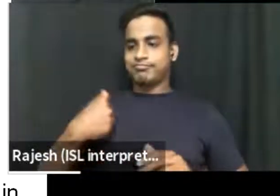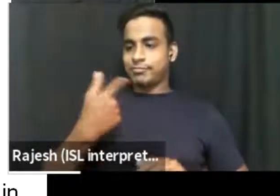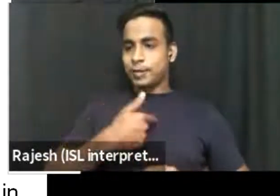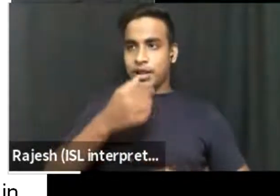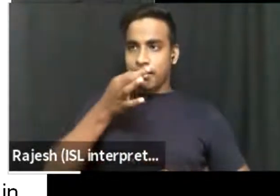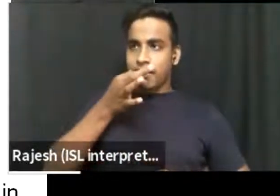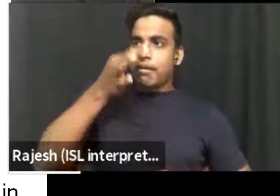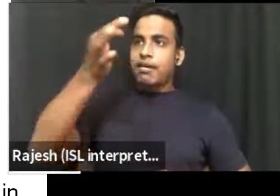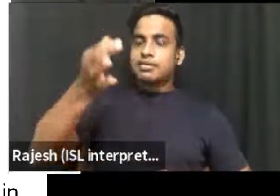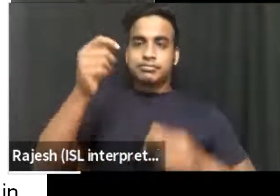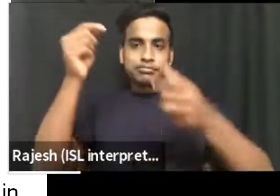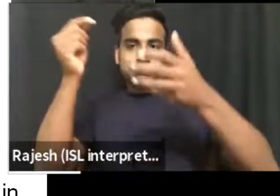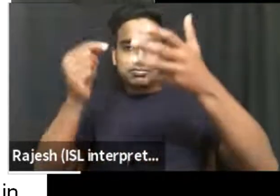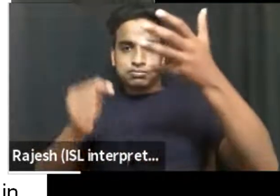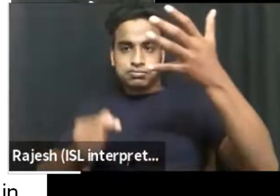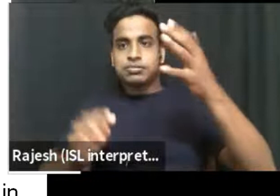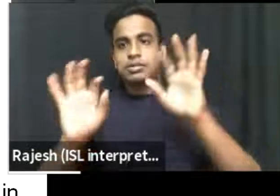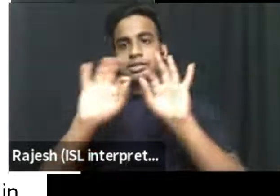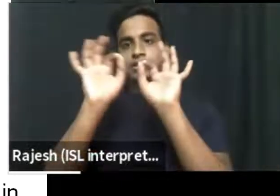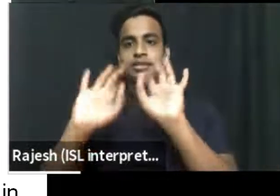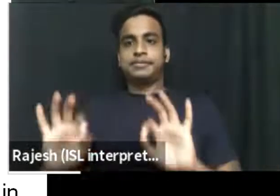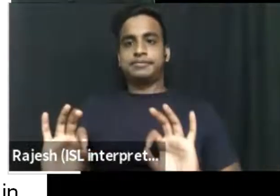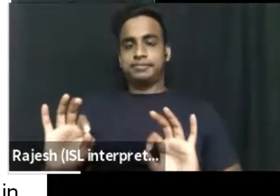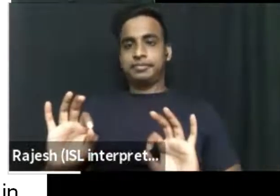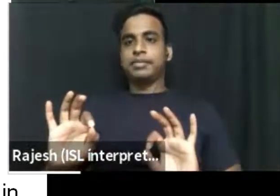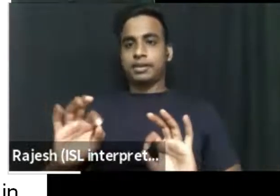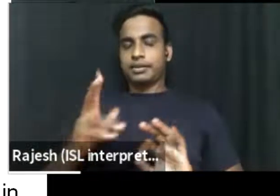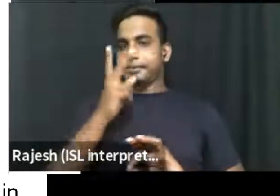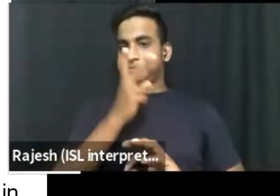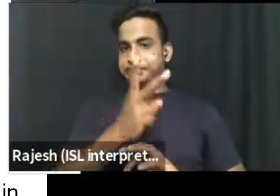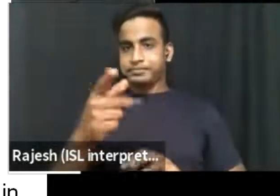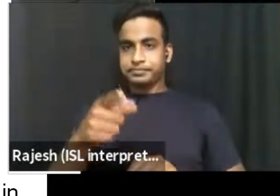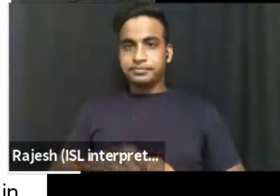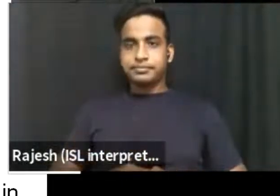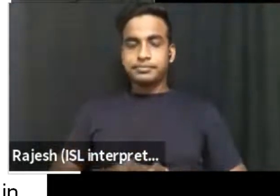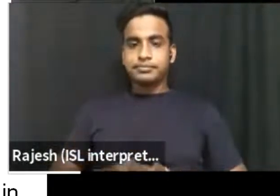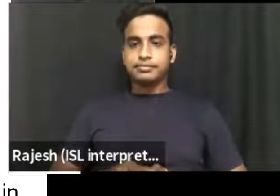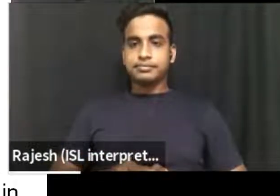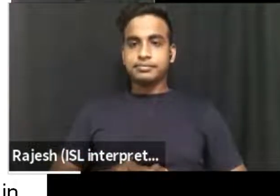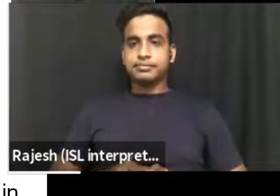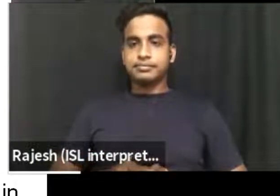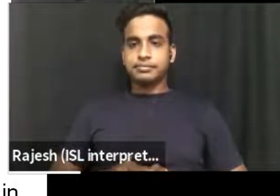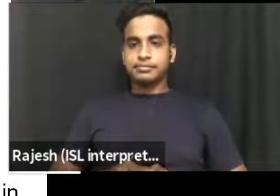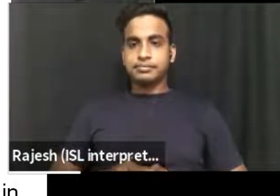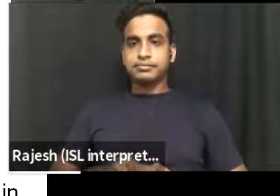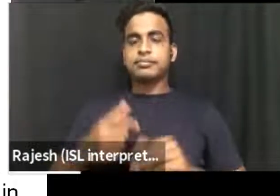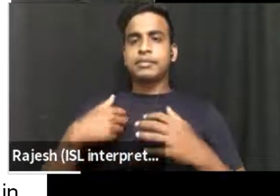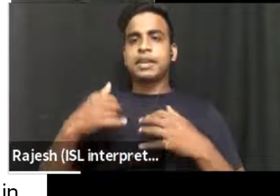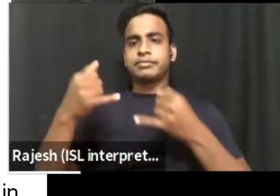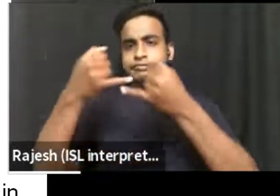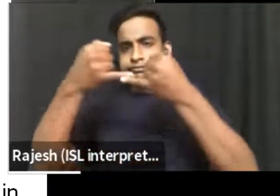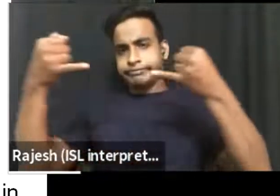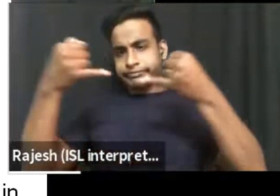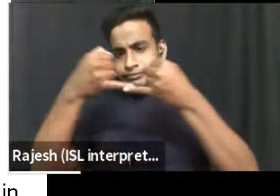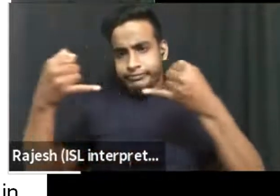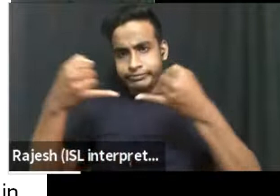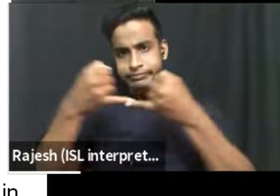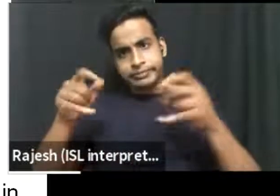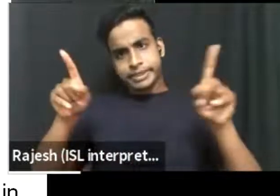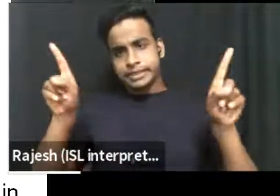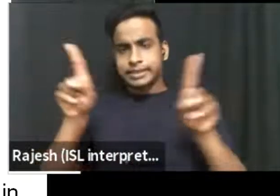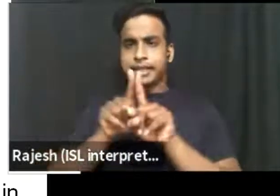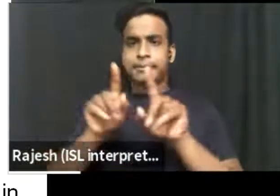is written in the summary, rather than, breaking it down. A WHO